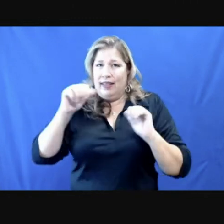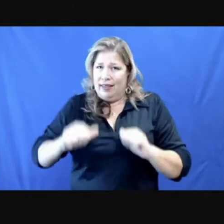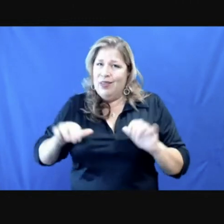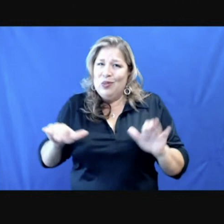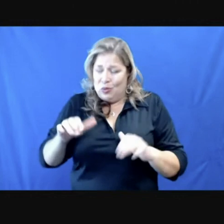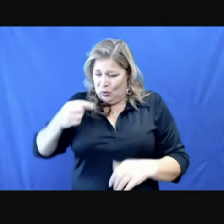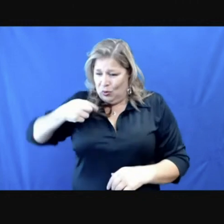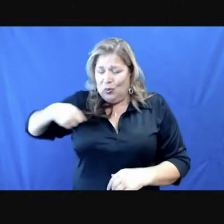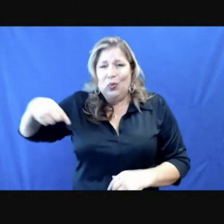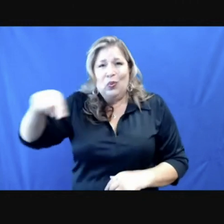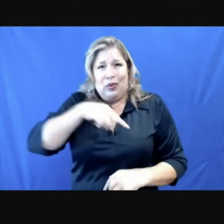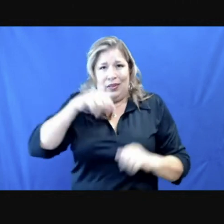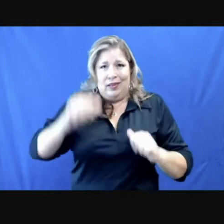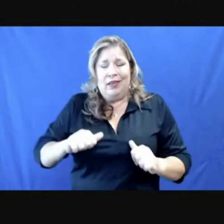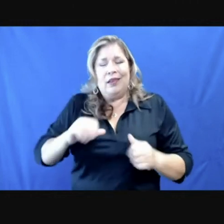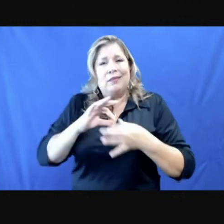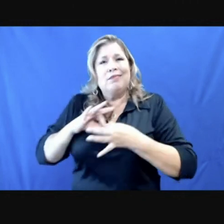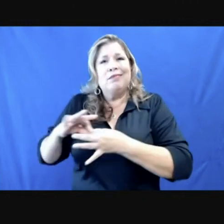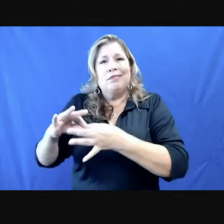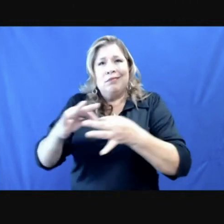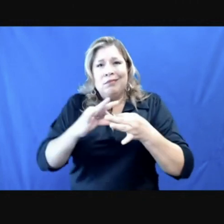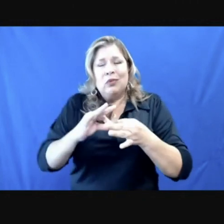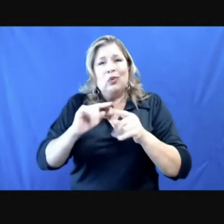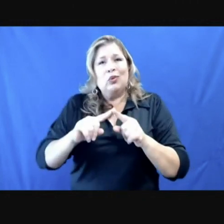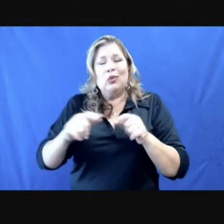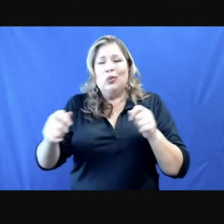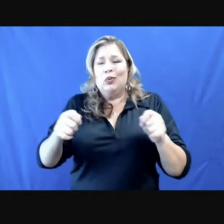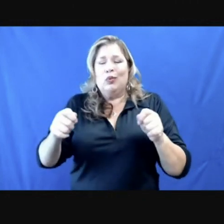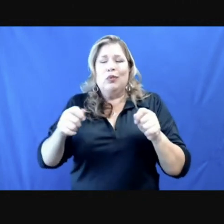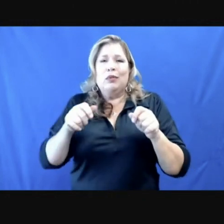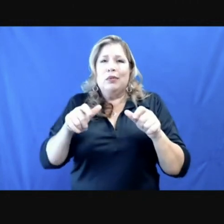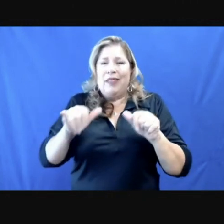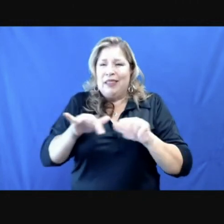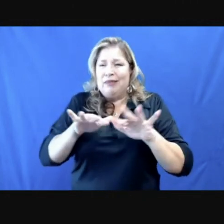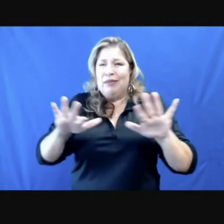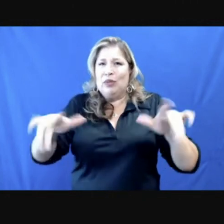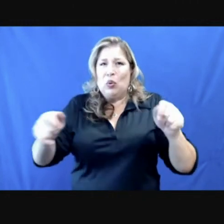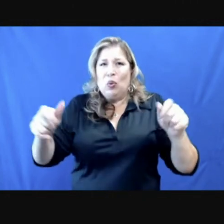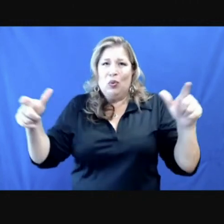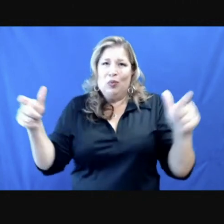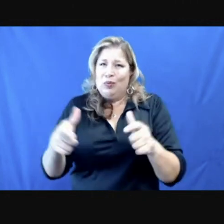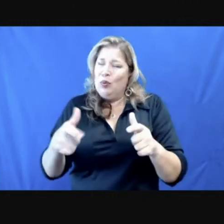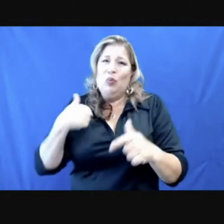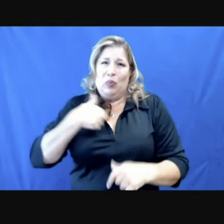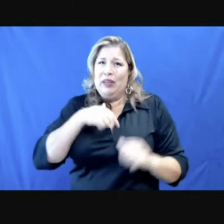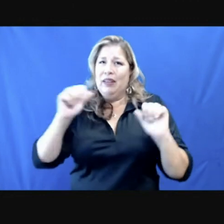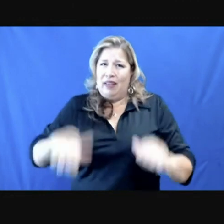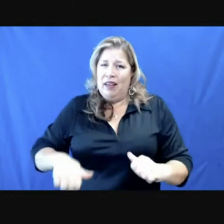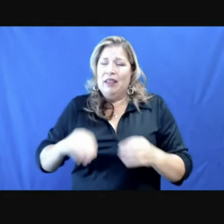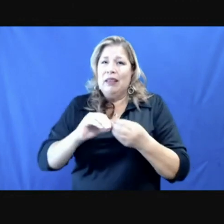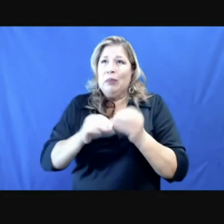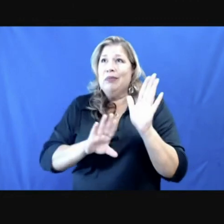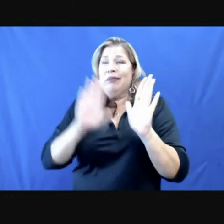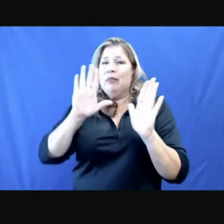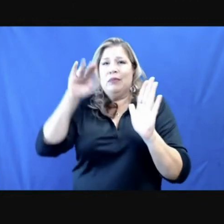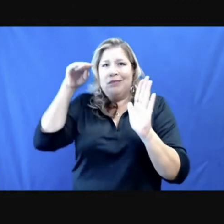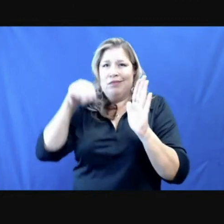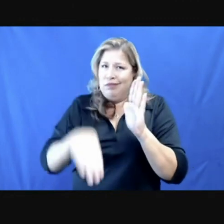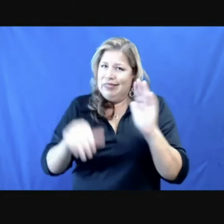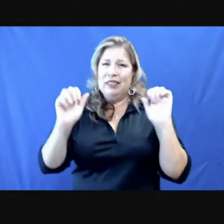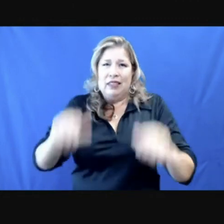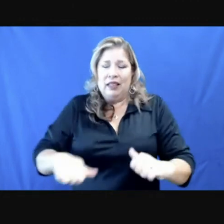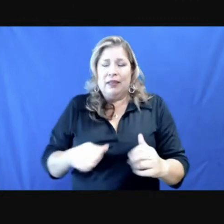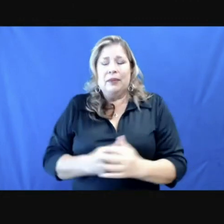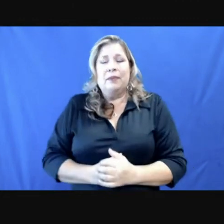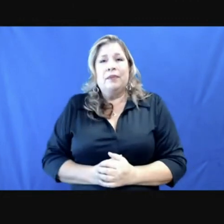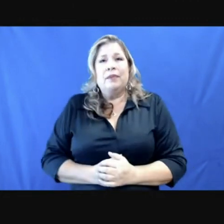steps will allow us to do what we can to reduce transmission. Specifically for restaurants and bars and other